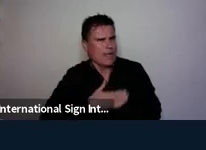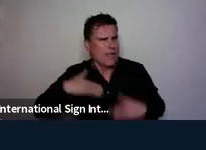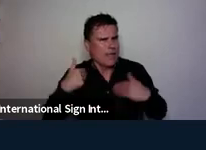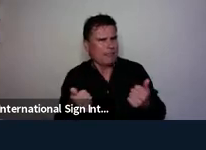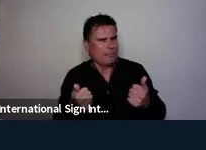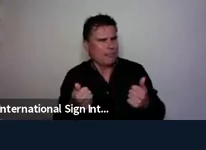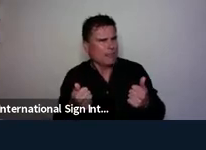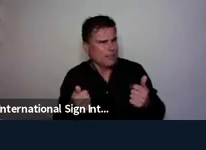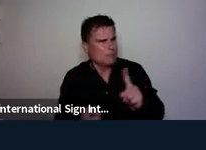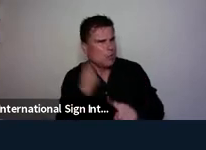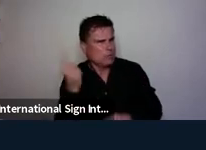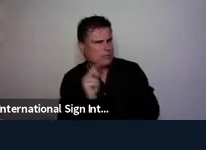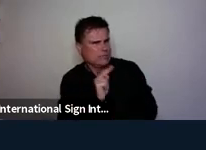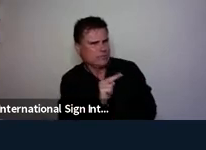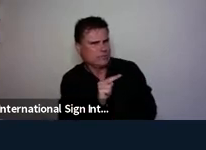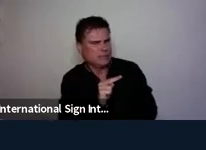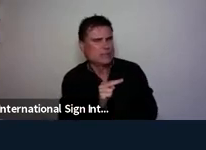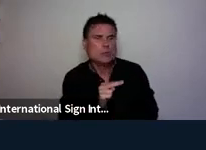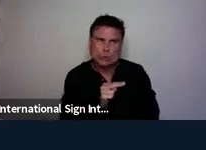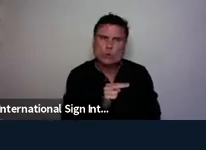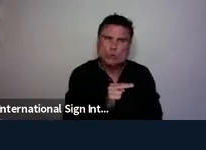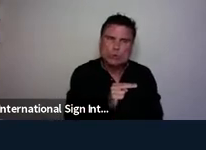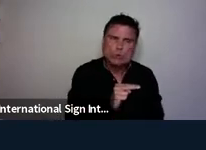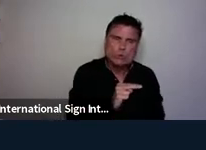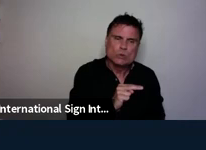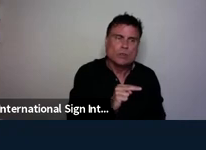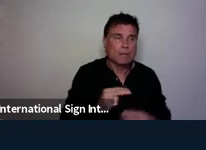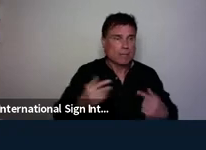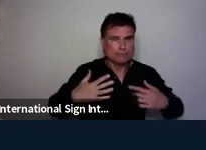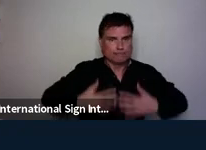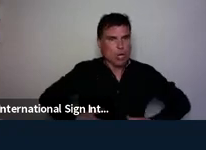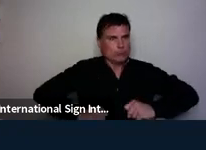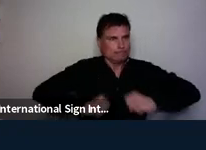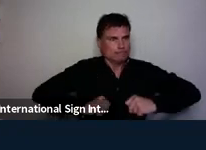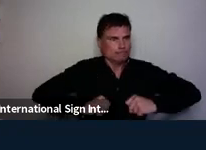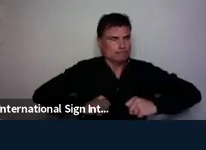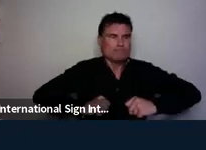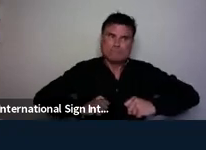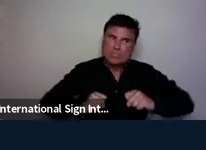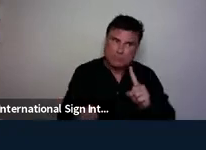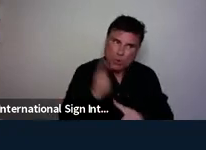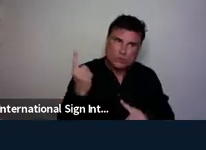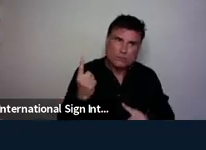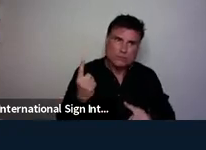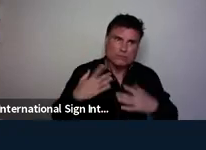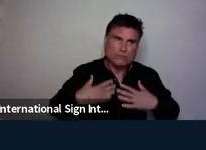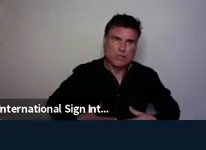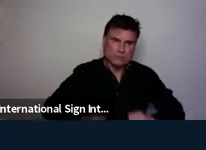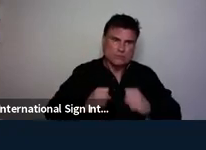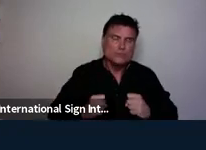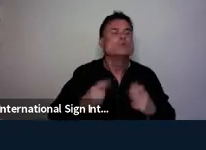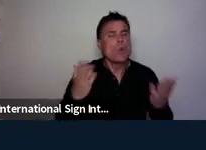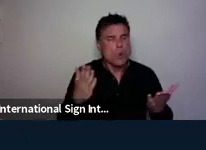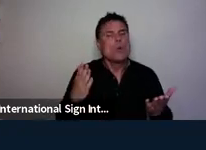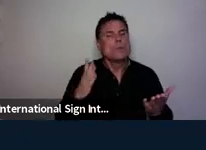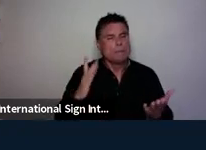health, our physical health as citizens should also be reinforced. Let's make an environment, community, and